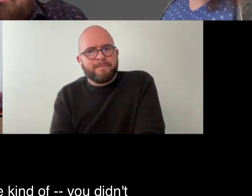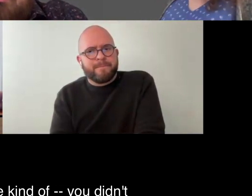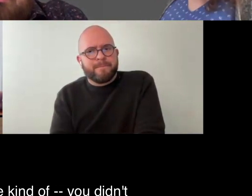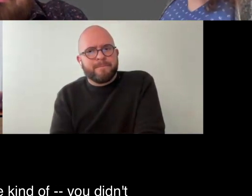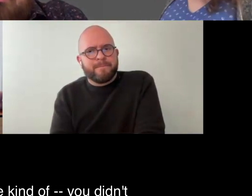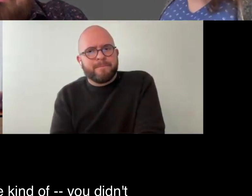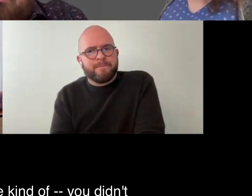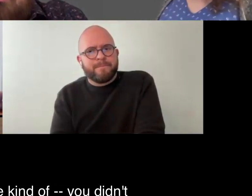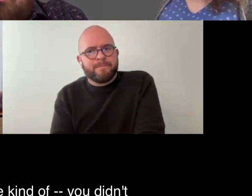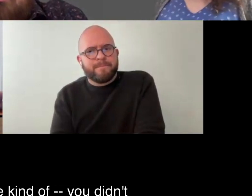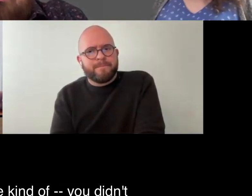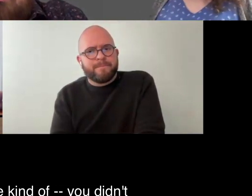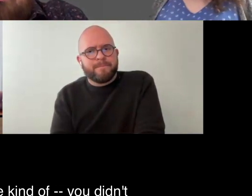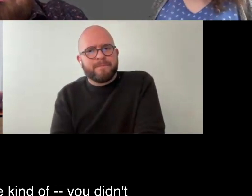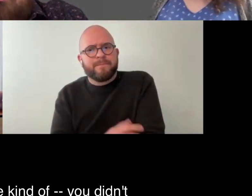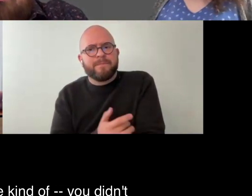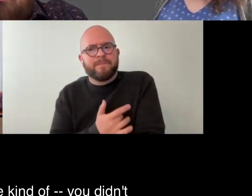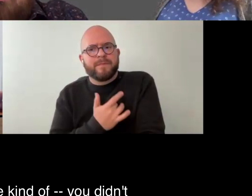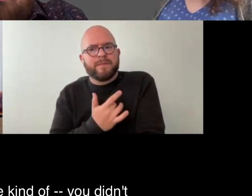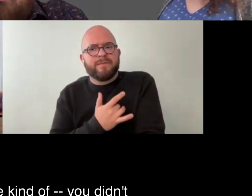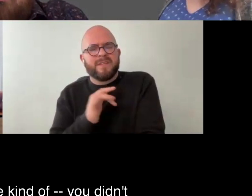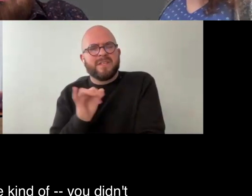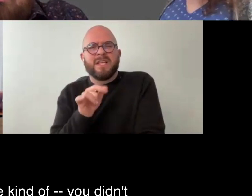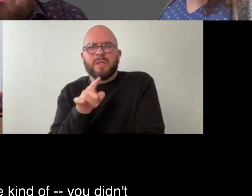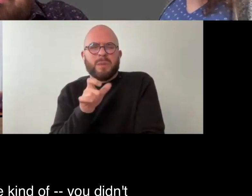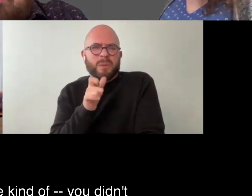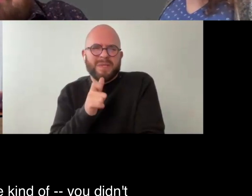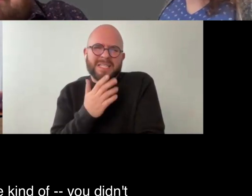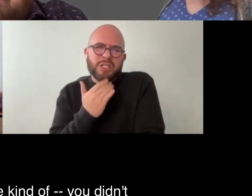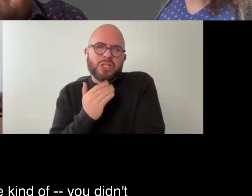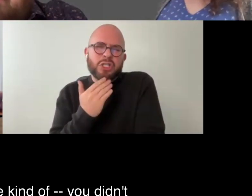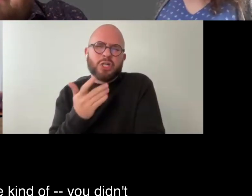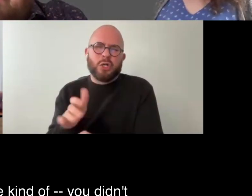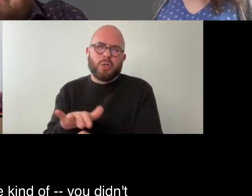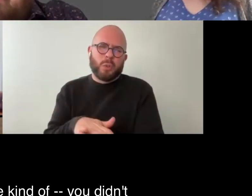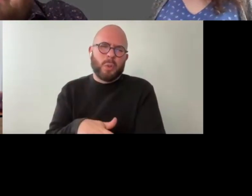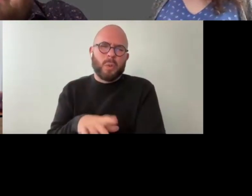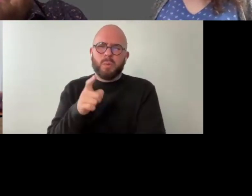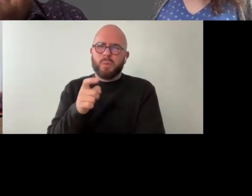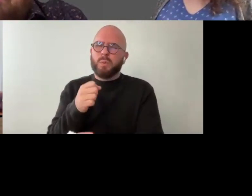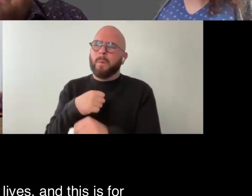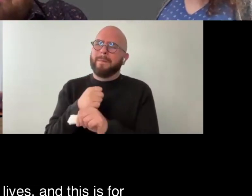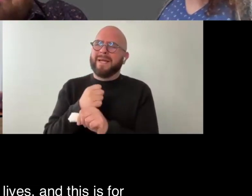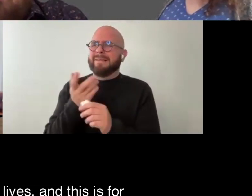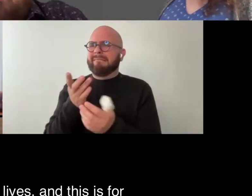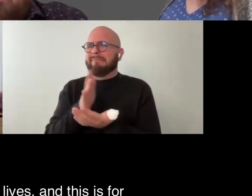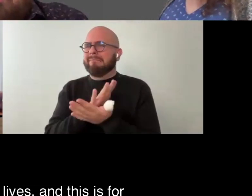kind of, you didn't sugarcoat, you didn't make things nice, but you